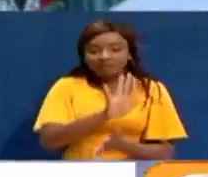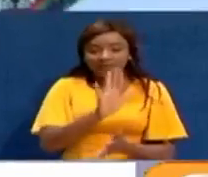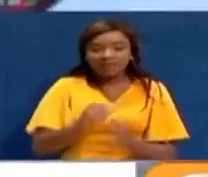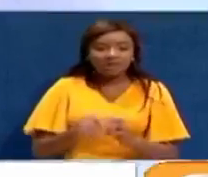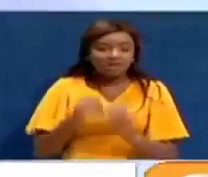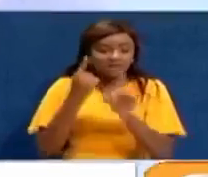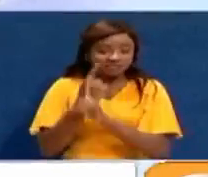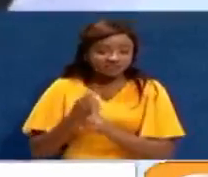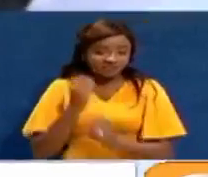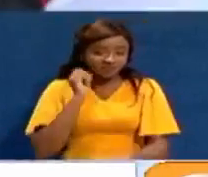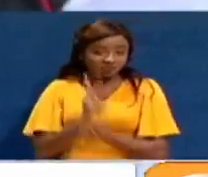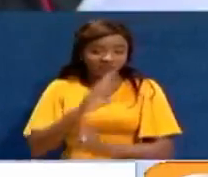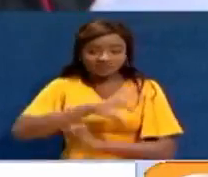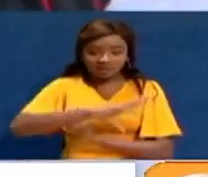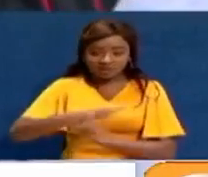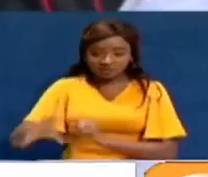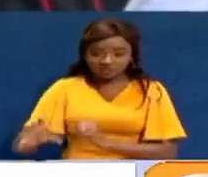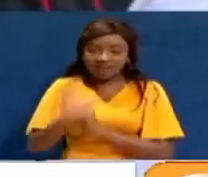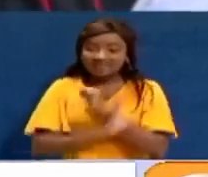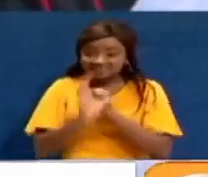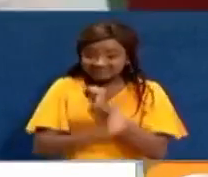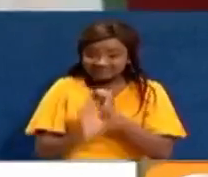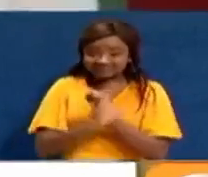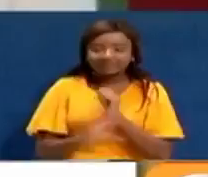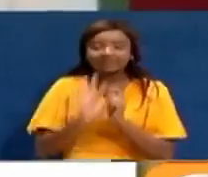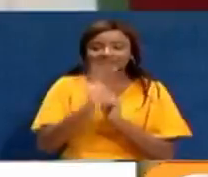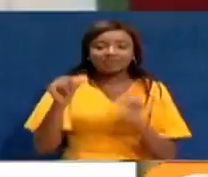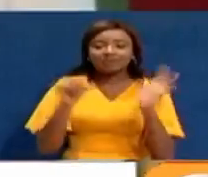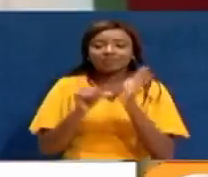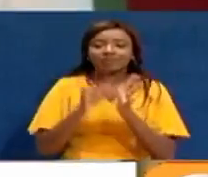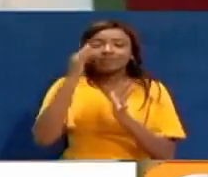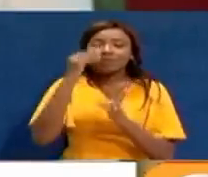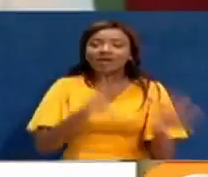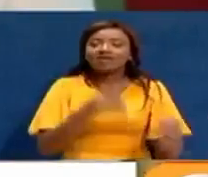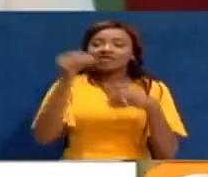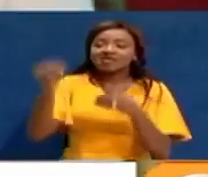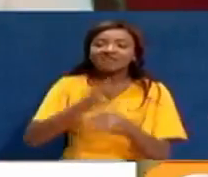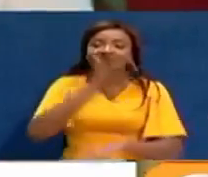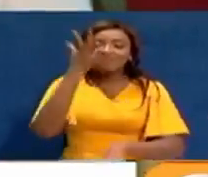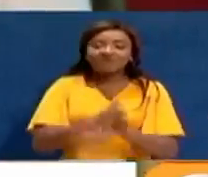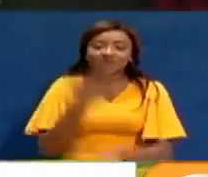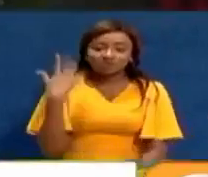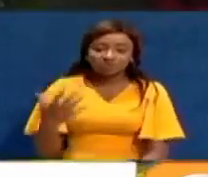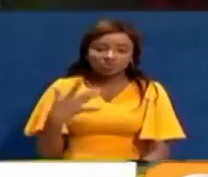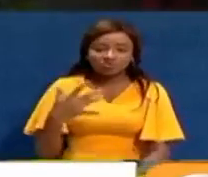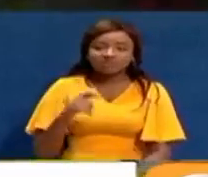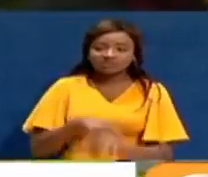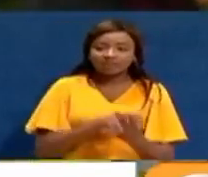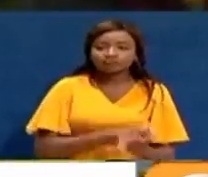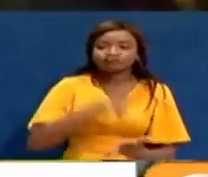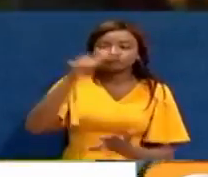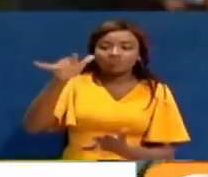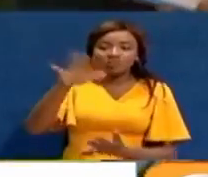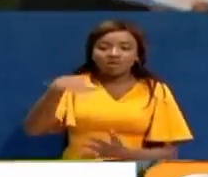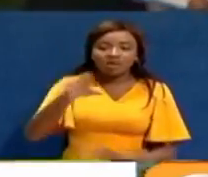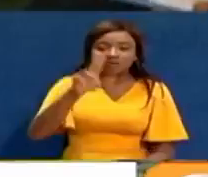12 other countries over alleged rise in the number of fake documents being presented by their nationals upon arrival in the